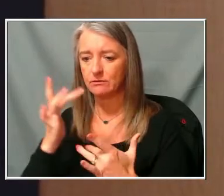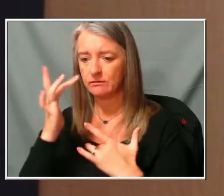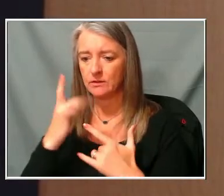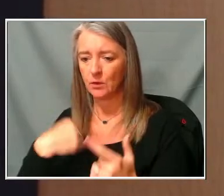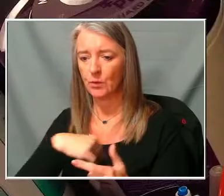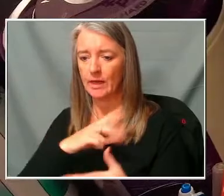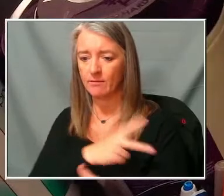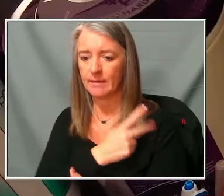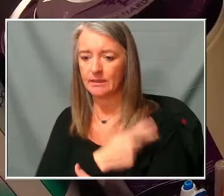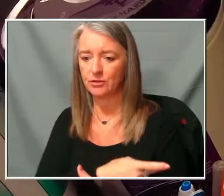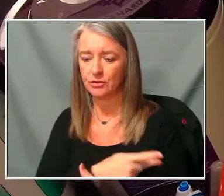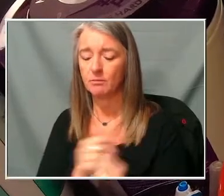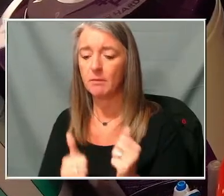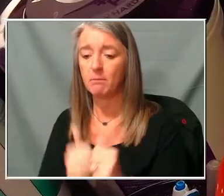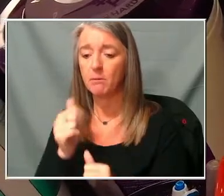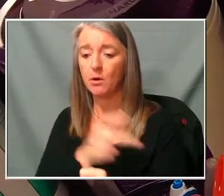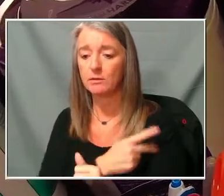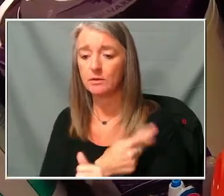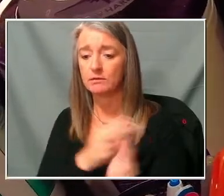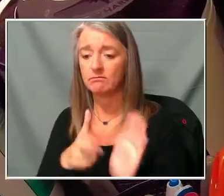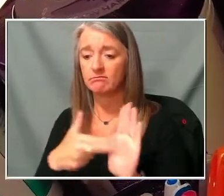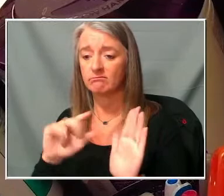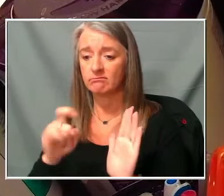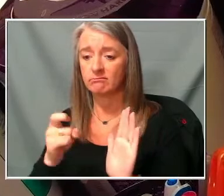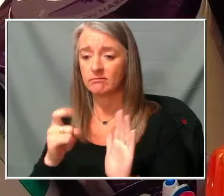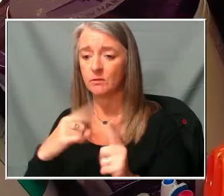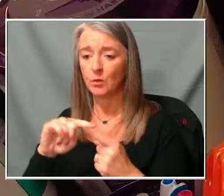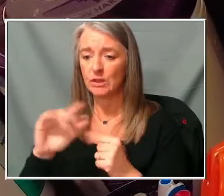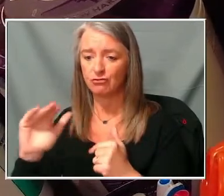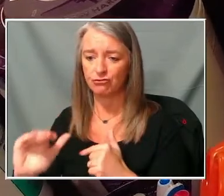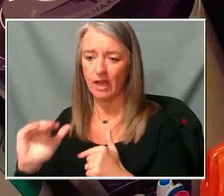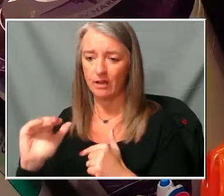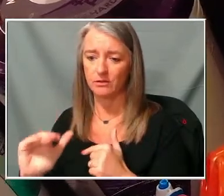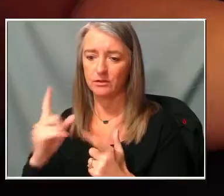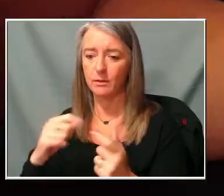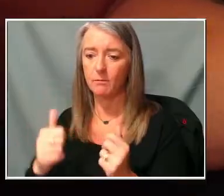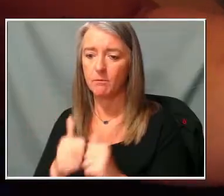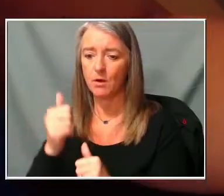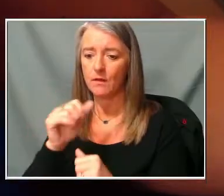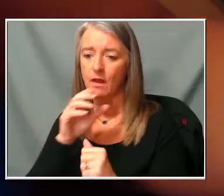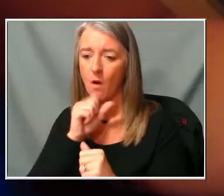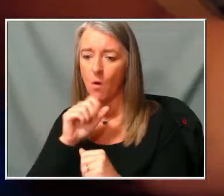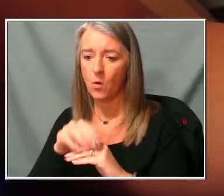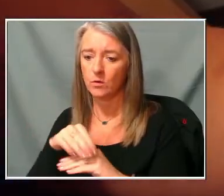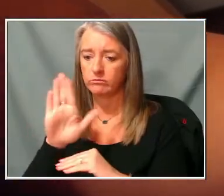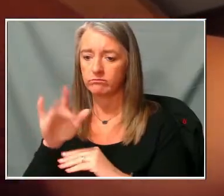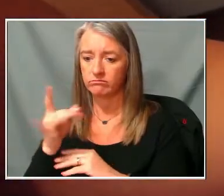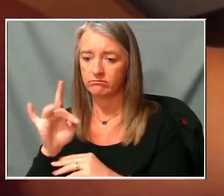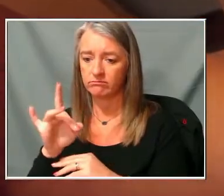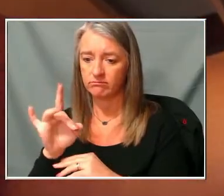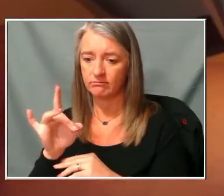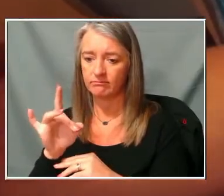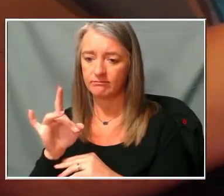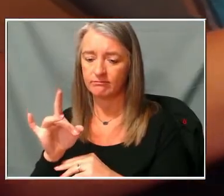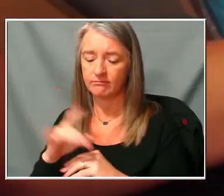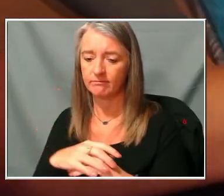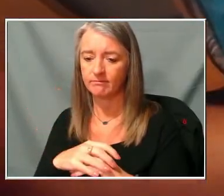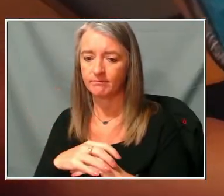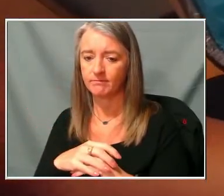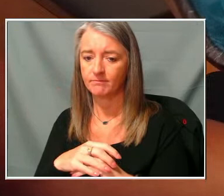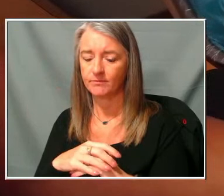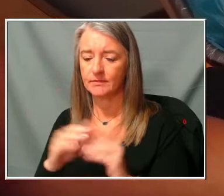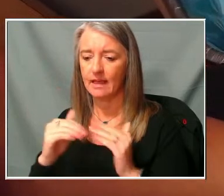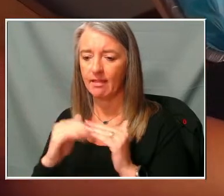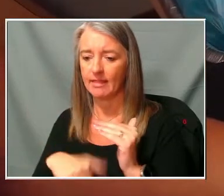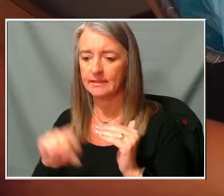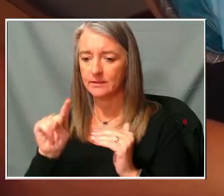like that. Most of our patients were diagnosed in childhood. All of them are over the age of 18. And as you alluded to, there's less than 100